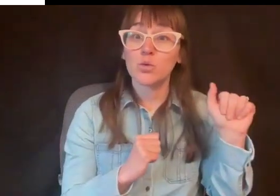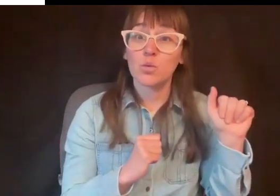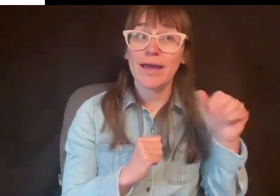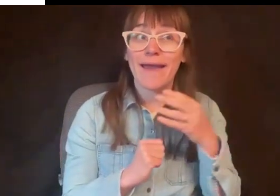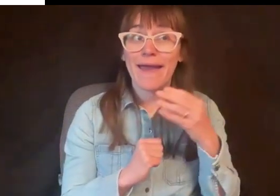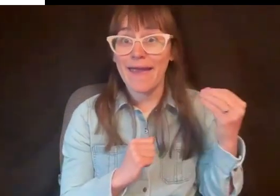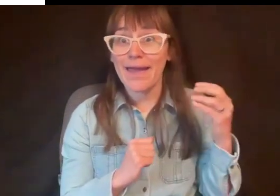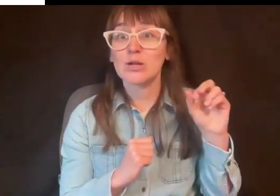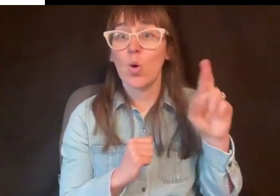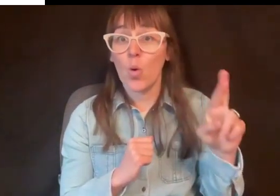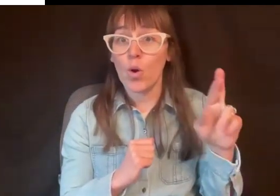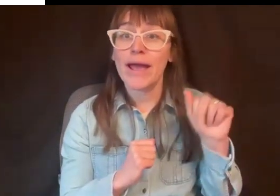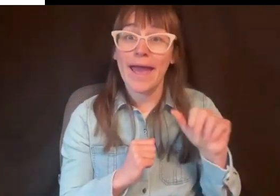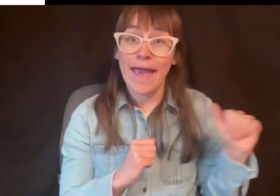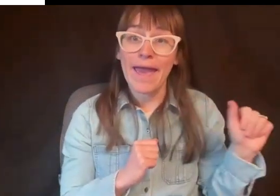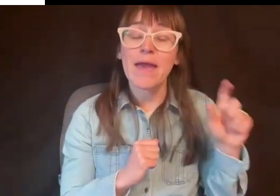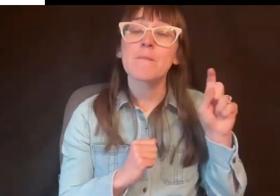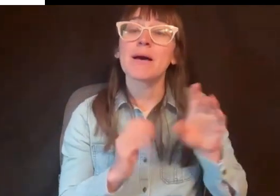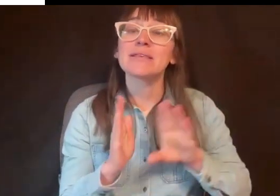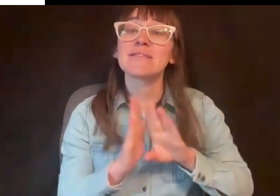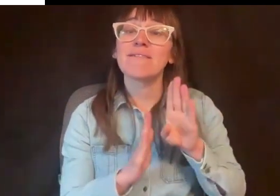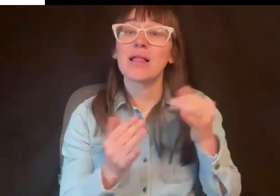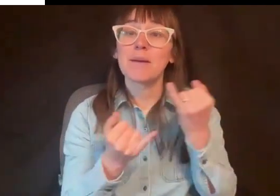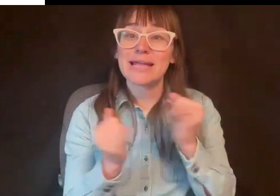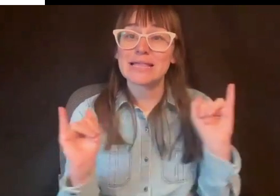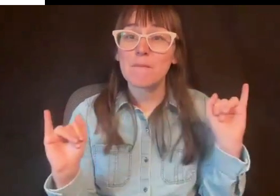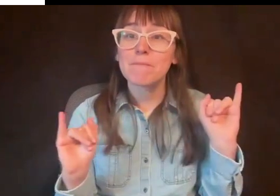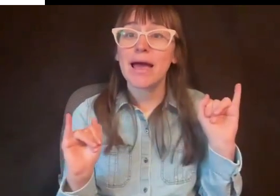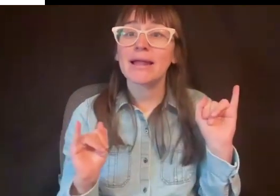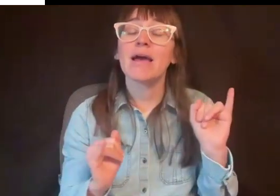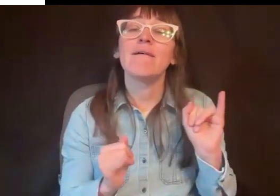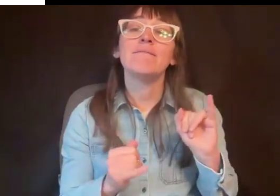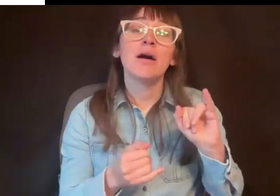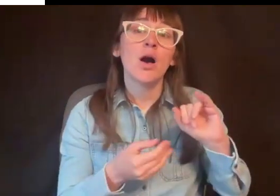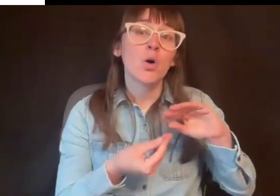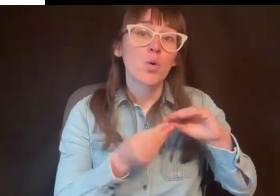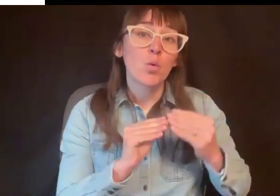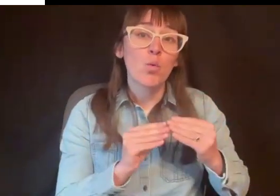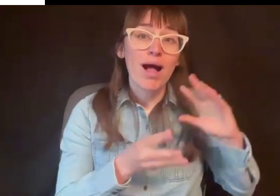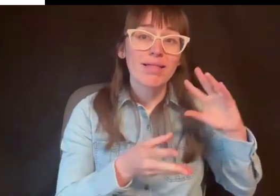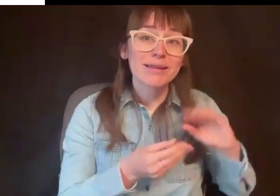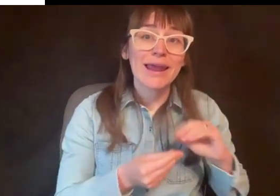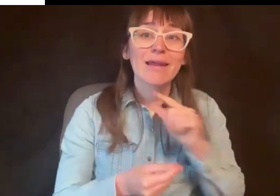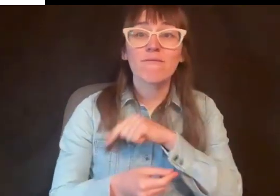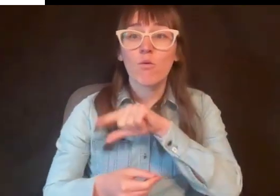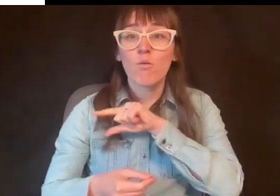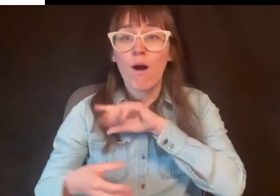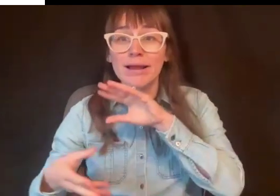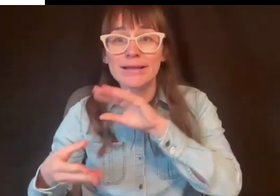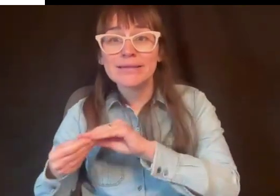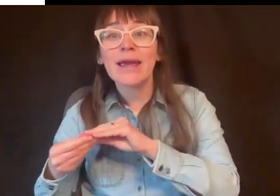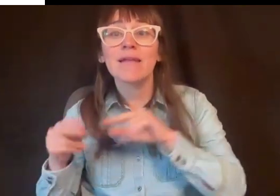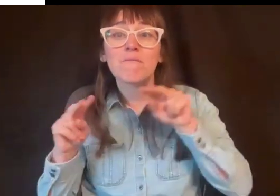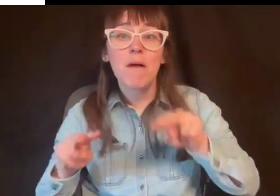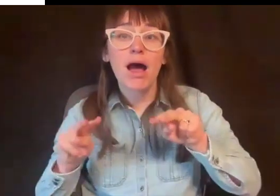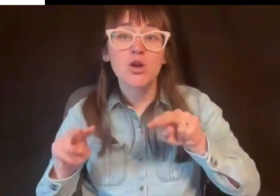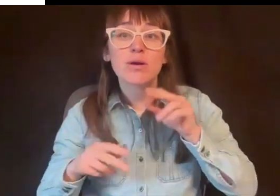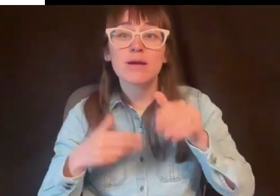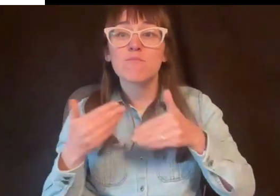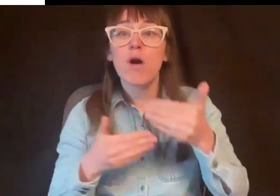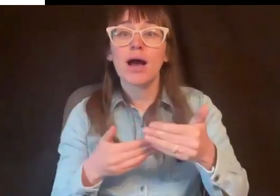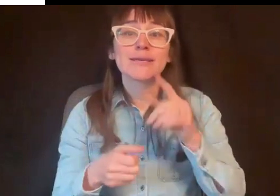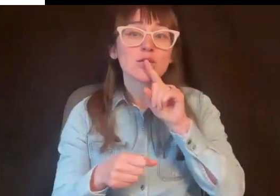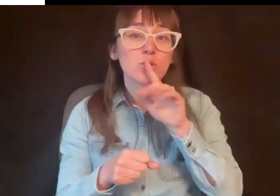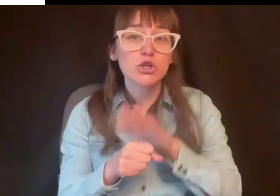AAAs must develop an independent qualitative and quantitative monitoring process ensuring the quality and effectiveness